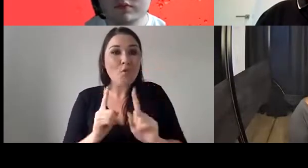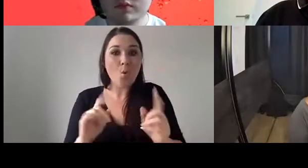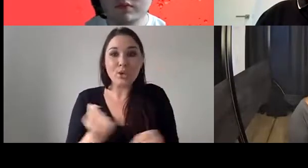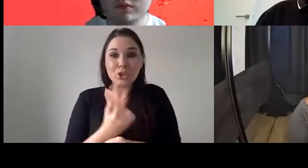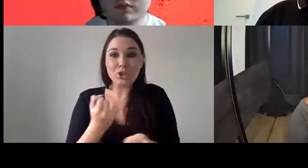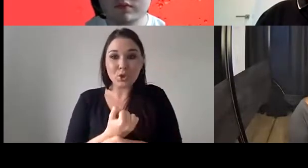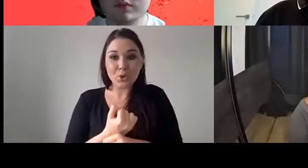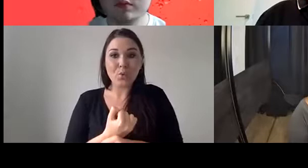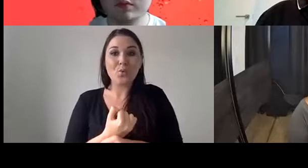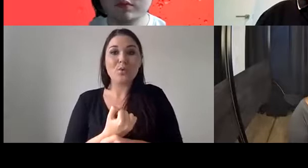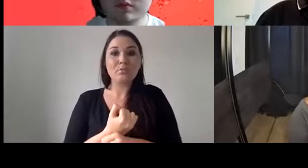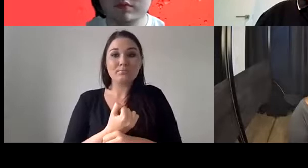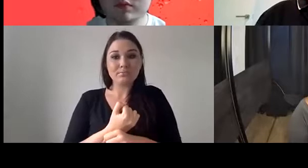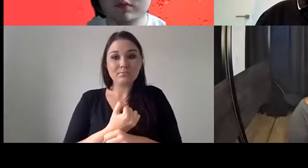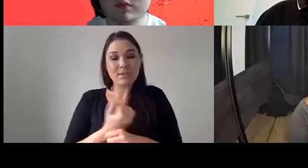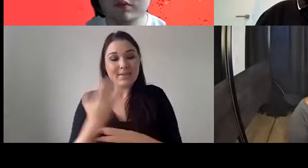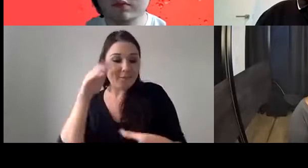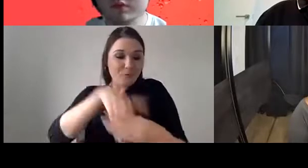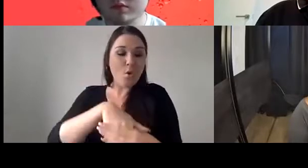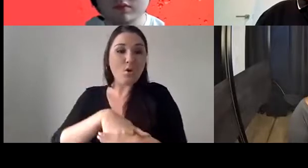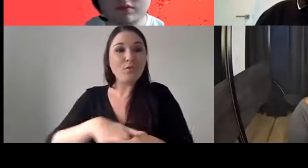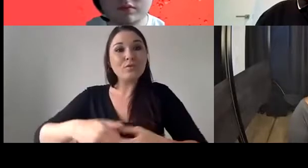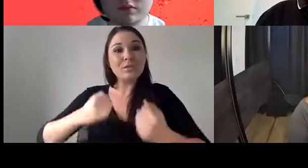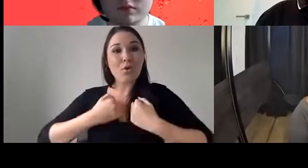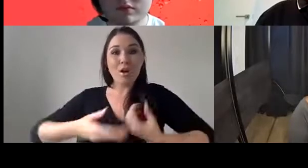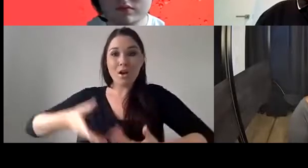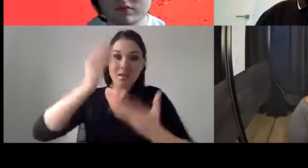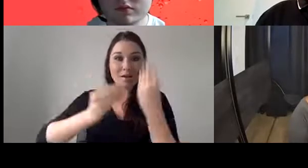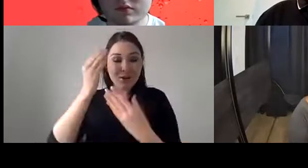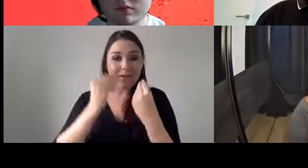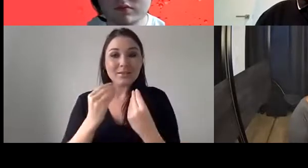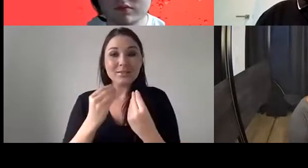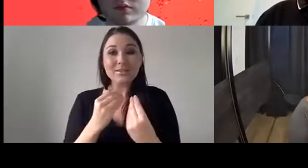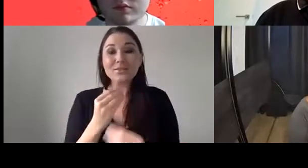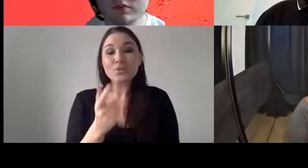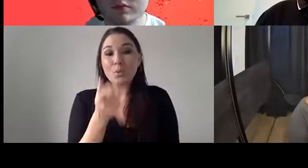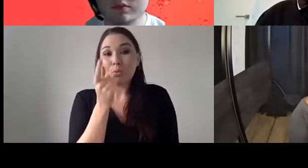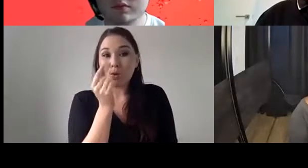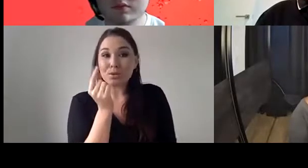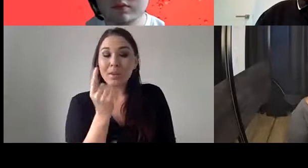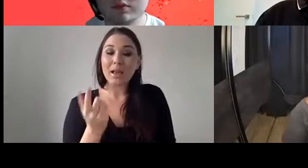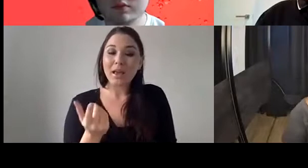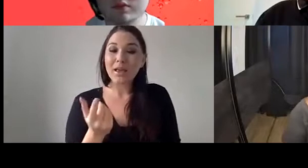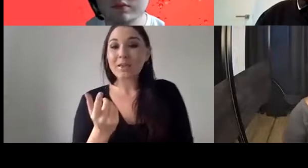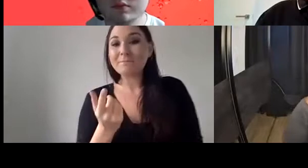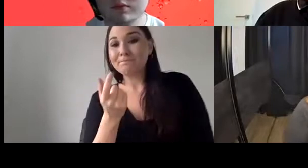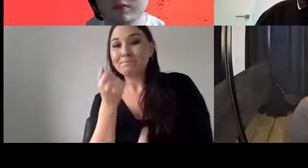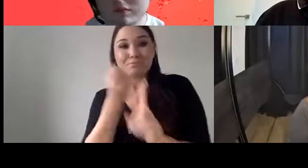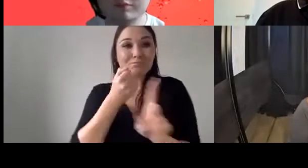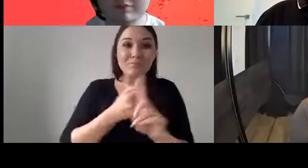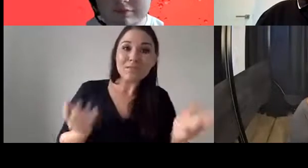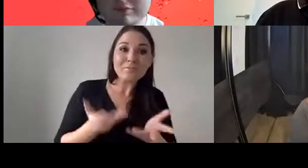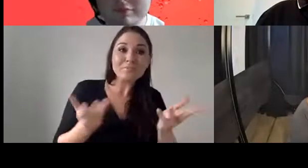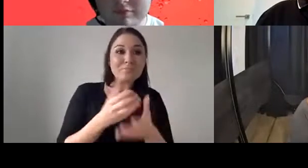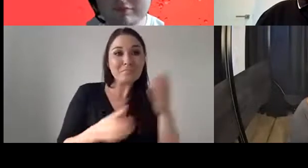our learning content. So really it is, you know, at the possibility of sounding cliched, but, you know, champion human beings. That's